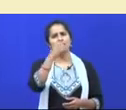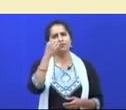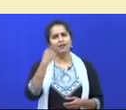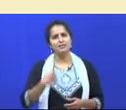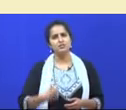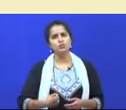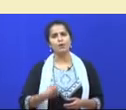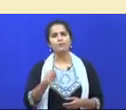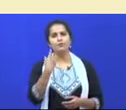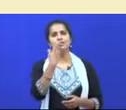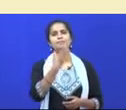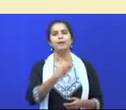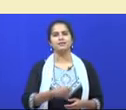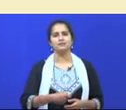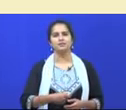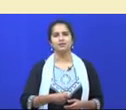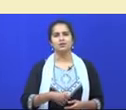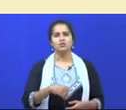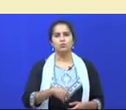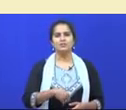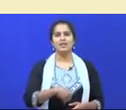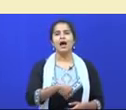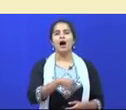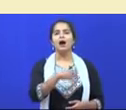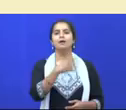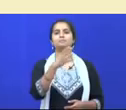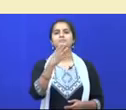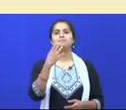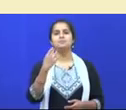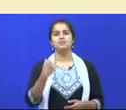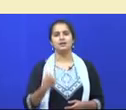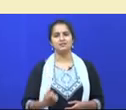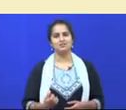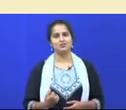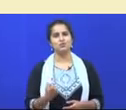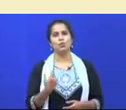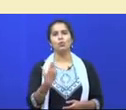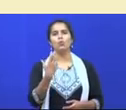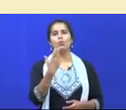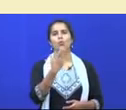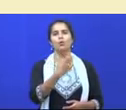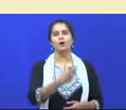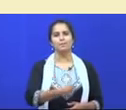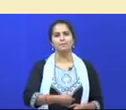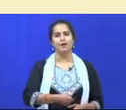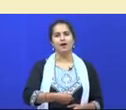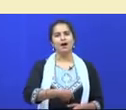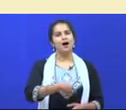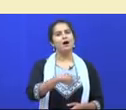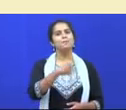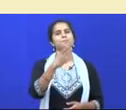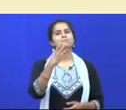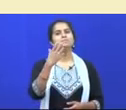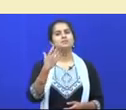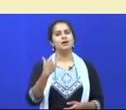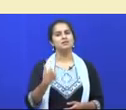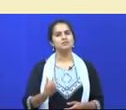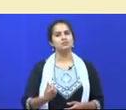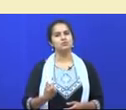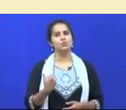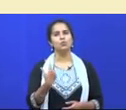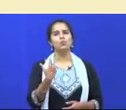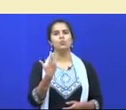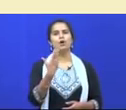also related to our breathing pattern. So we say Hum Sas Soham, Hum